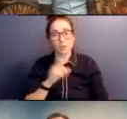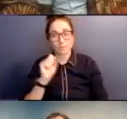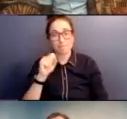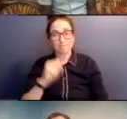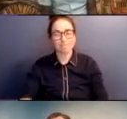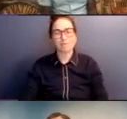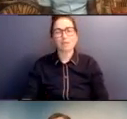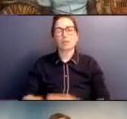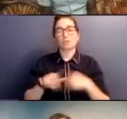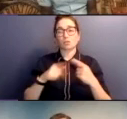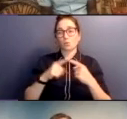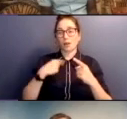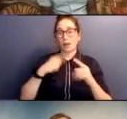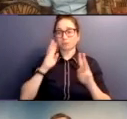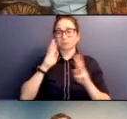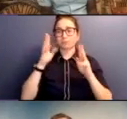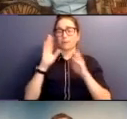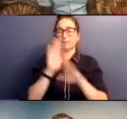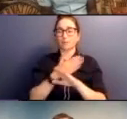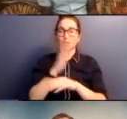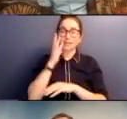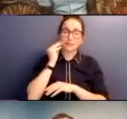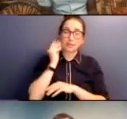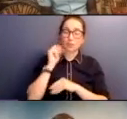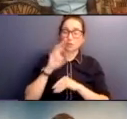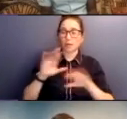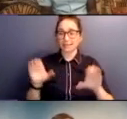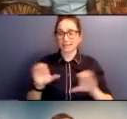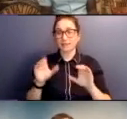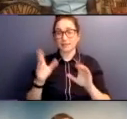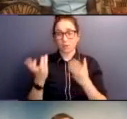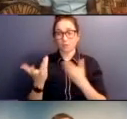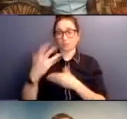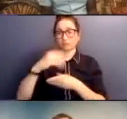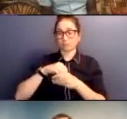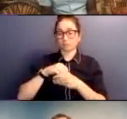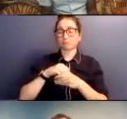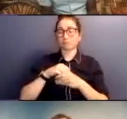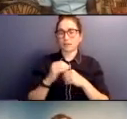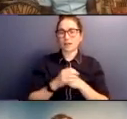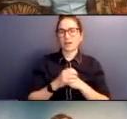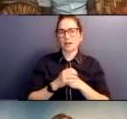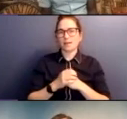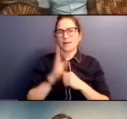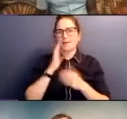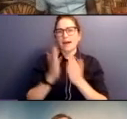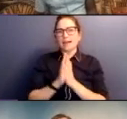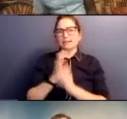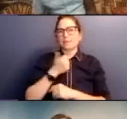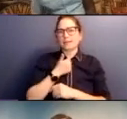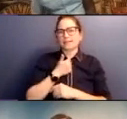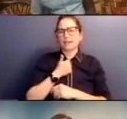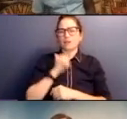whenever I'm creating musical experiences or activities to integrate adaptive instruments, I like to ask myself a series